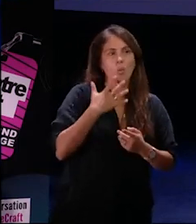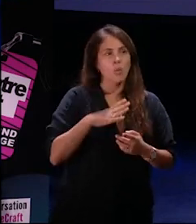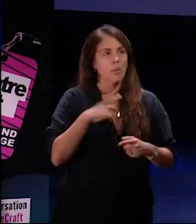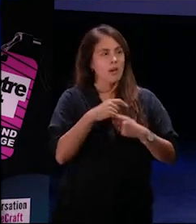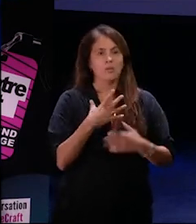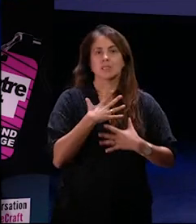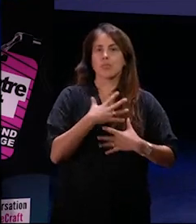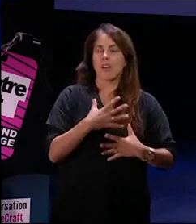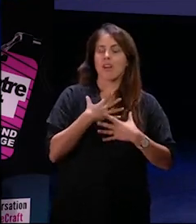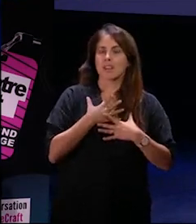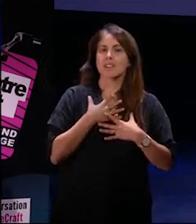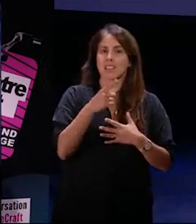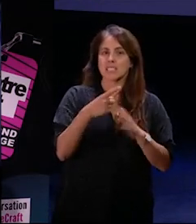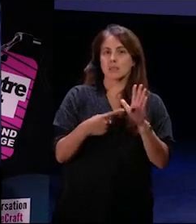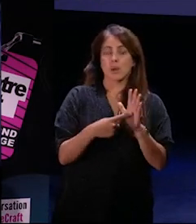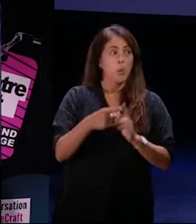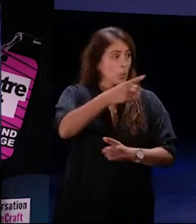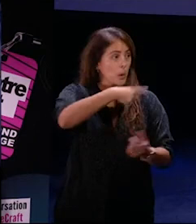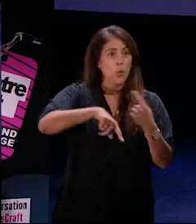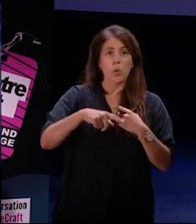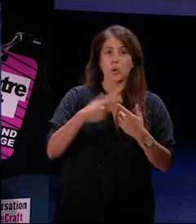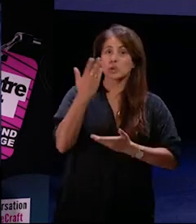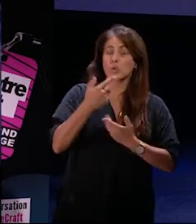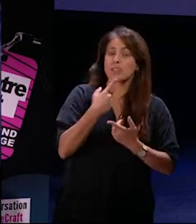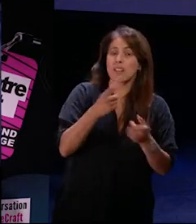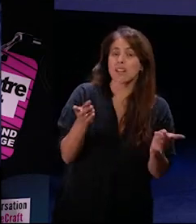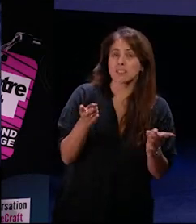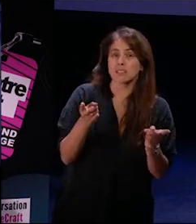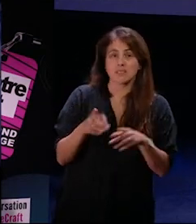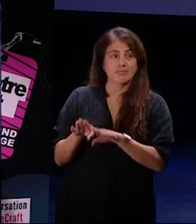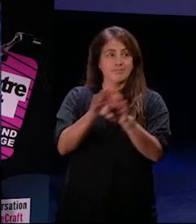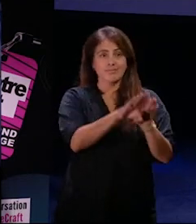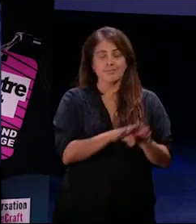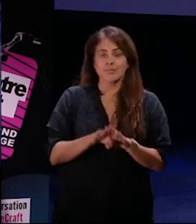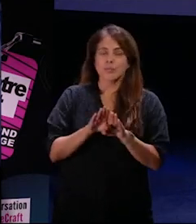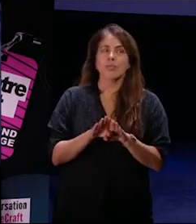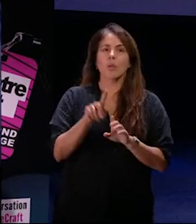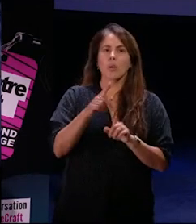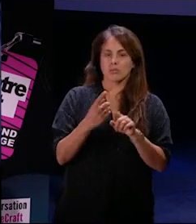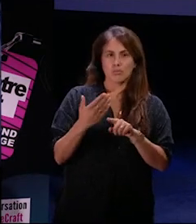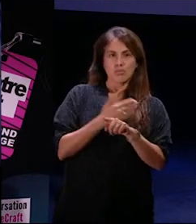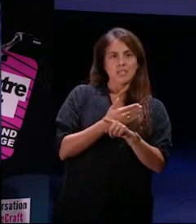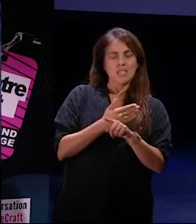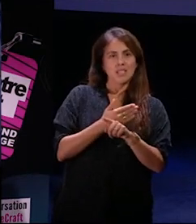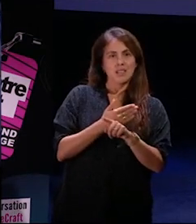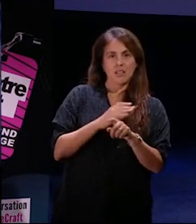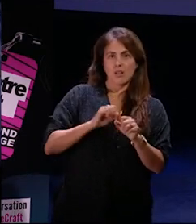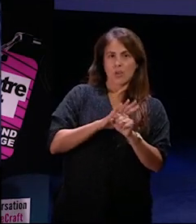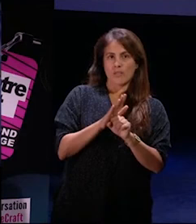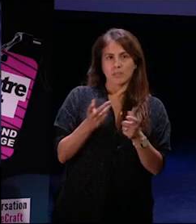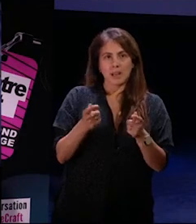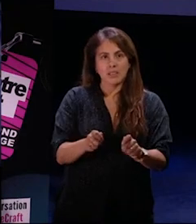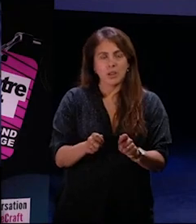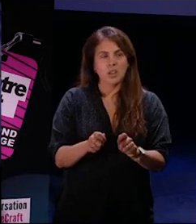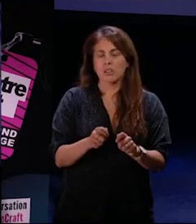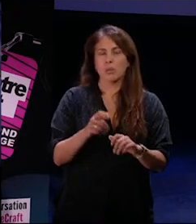surprised. We are all storytellers. And it's, one of the things that had happened pre-pandemic is that we'd stopped understanding each